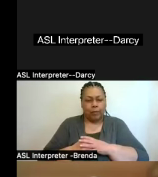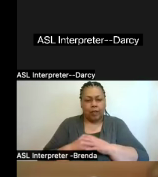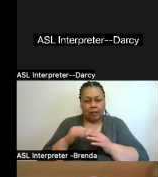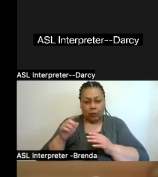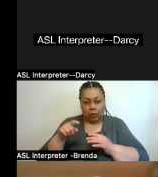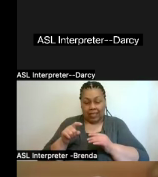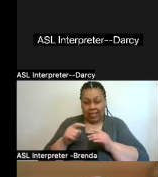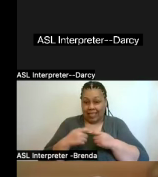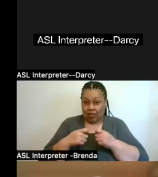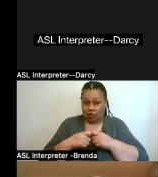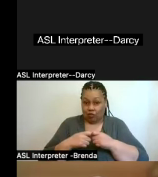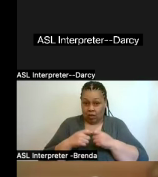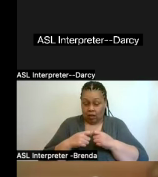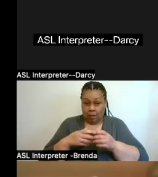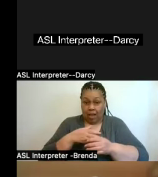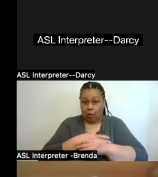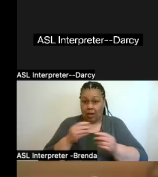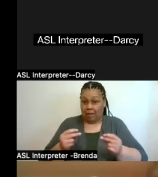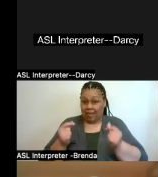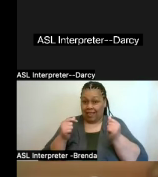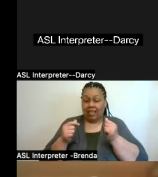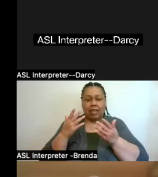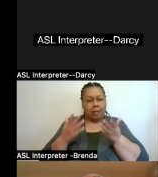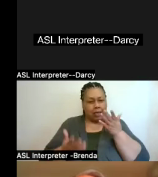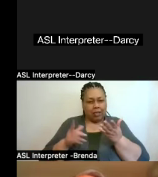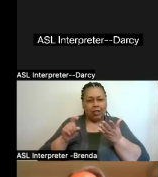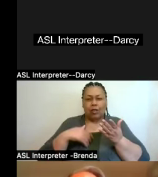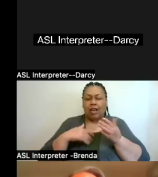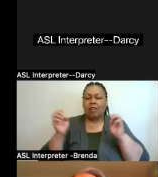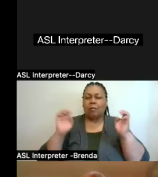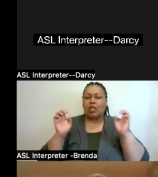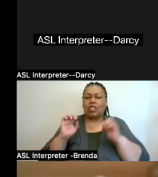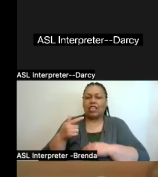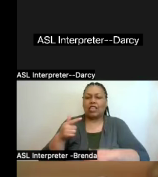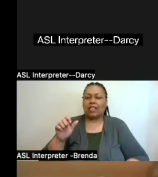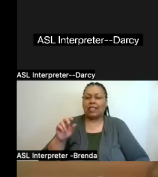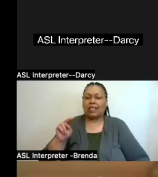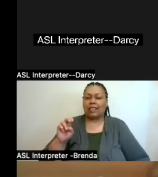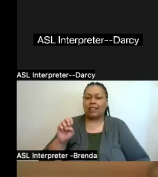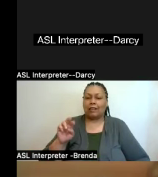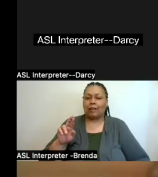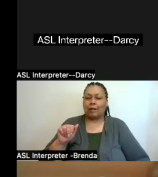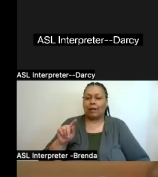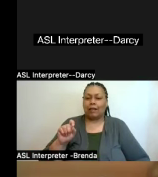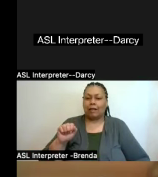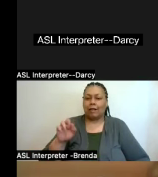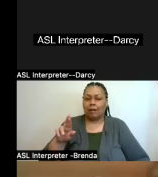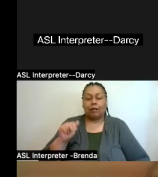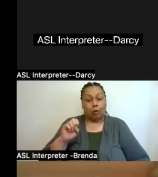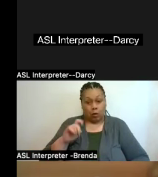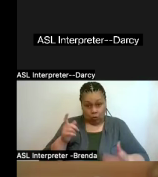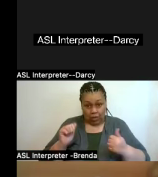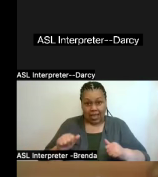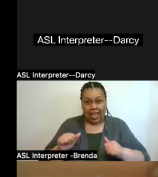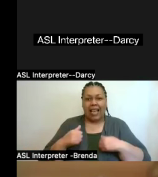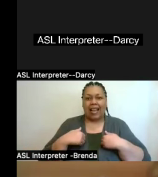need electric power immediately after an earthquake, maybe you need to have an emergency generator so that you can have that electric power during the time